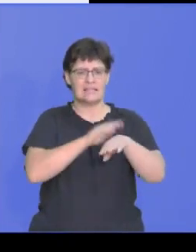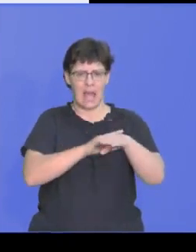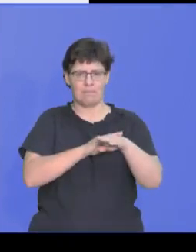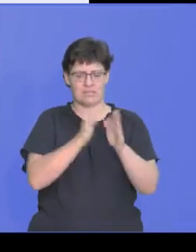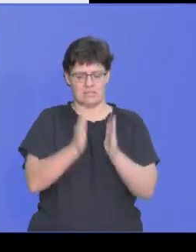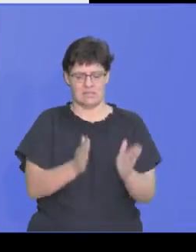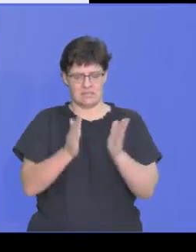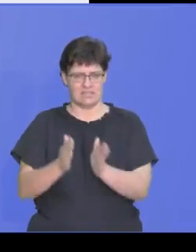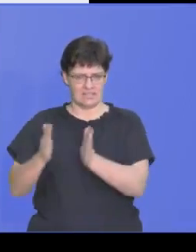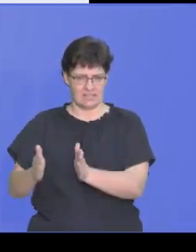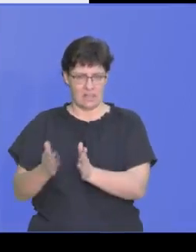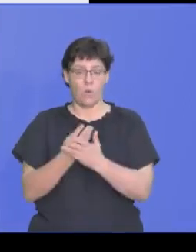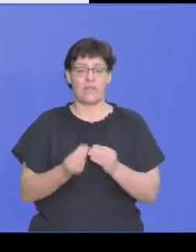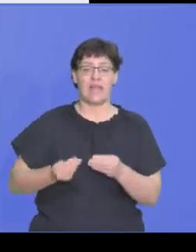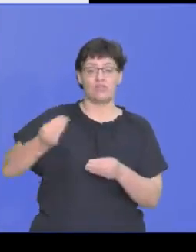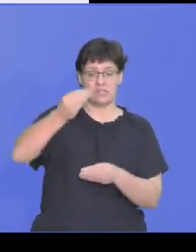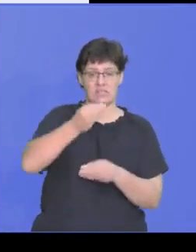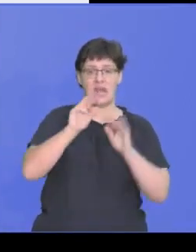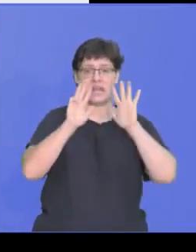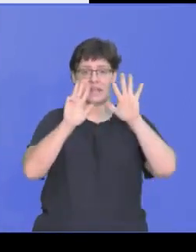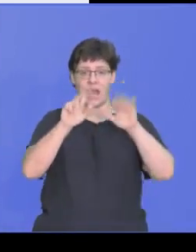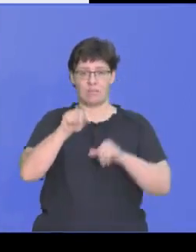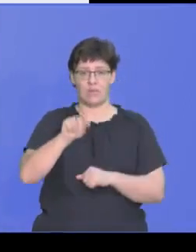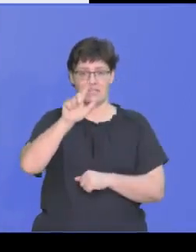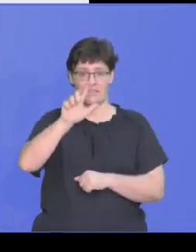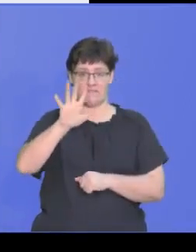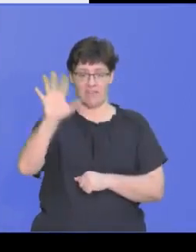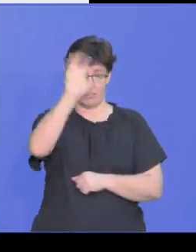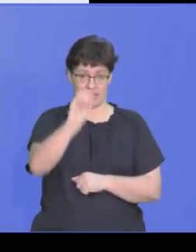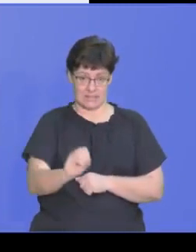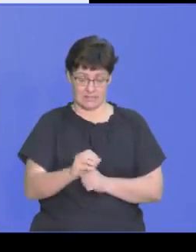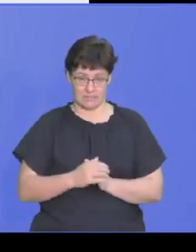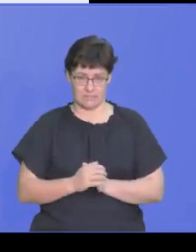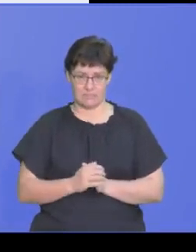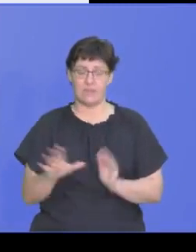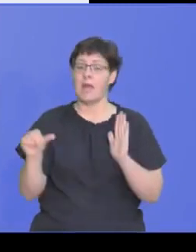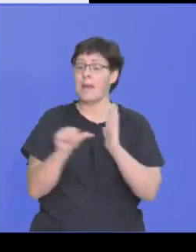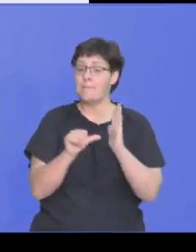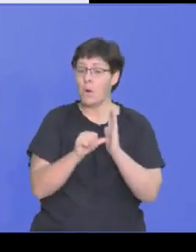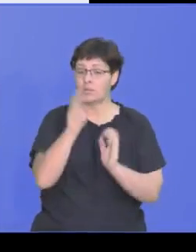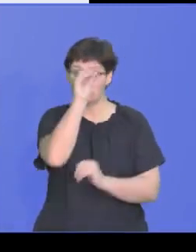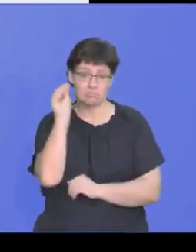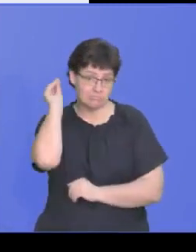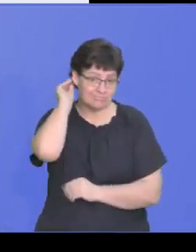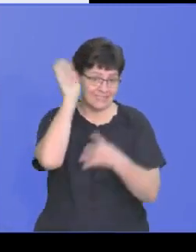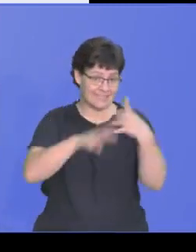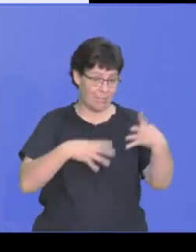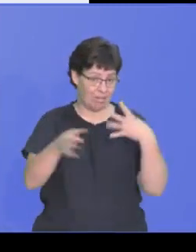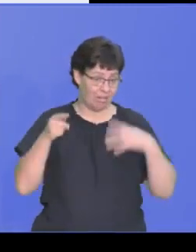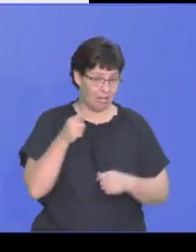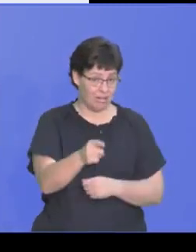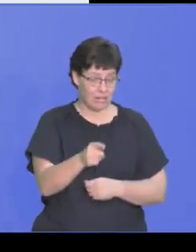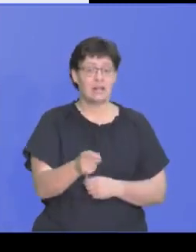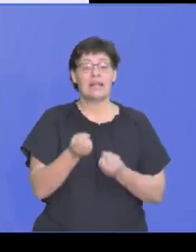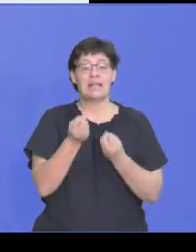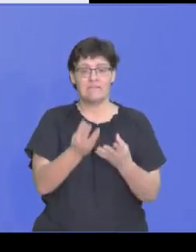different times, with an interest rate of 9.75%. What's important to note about this table is that